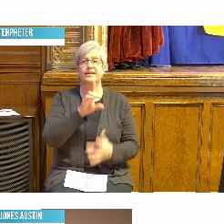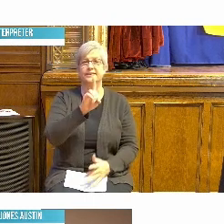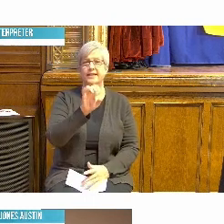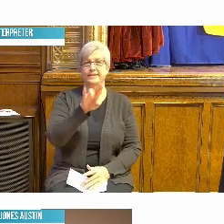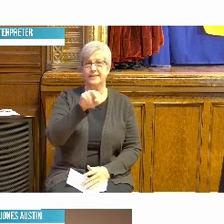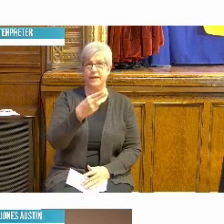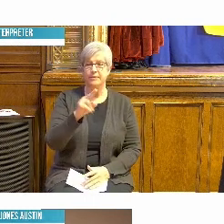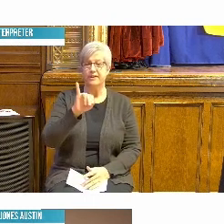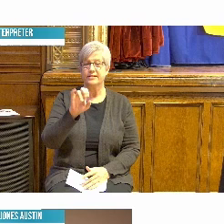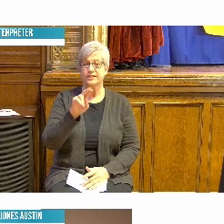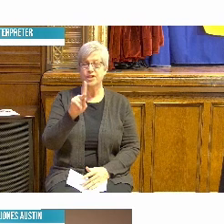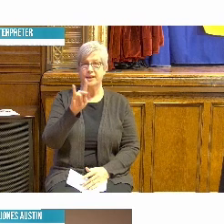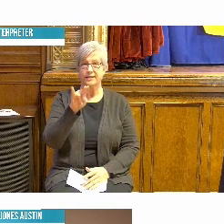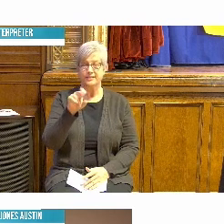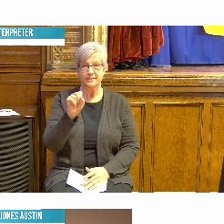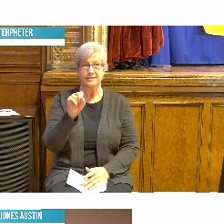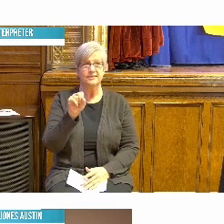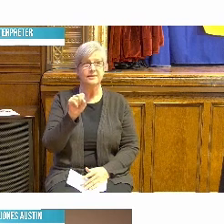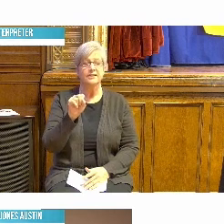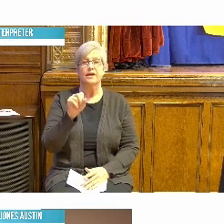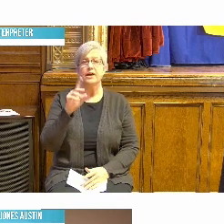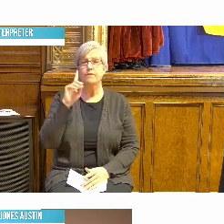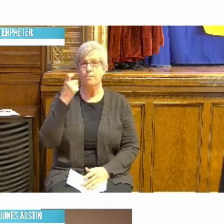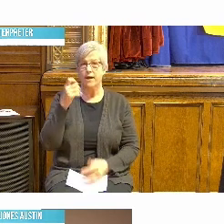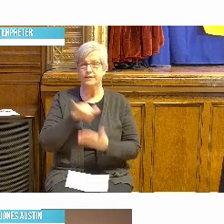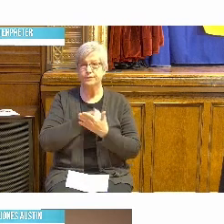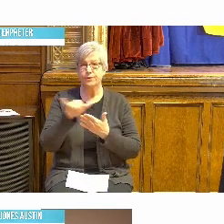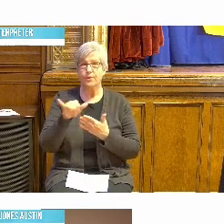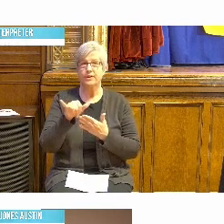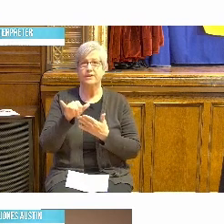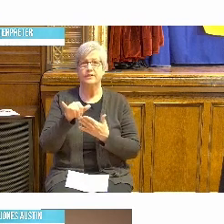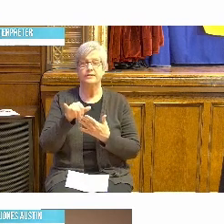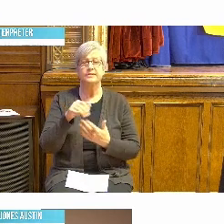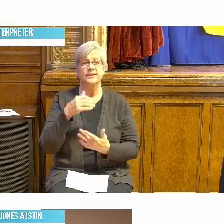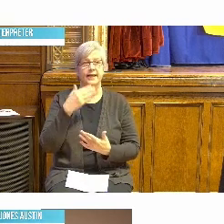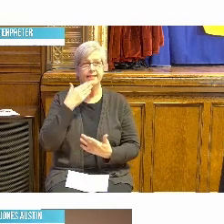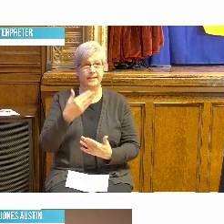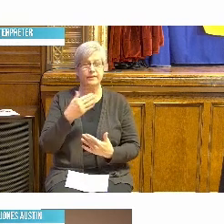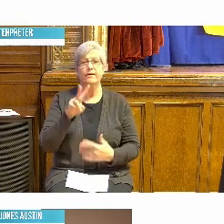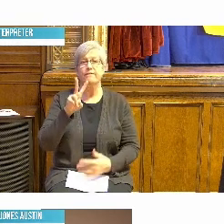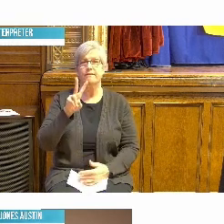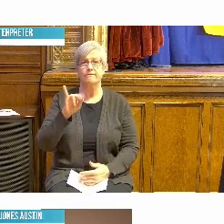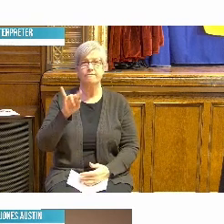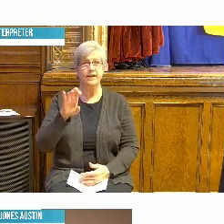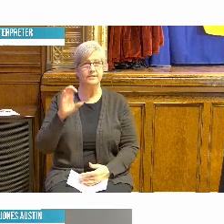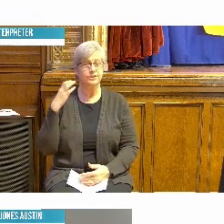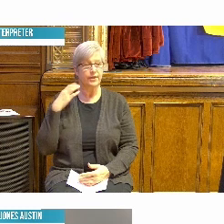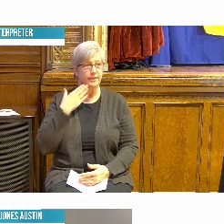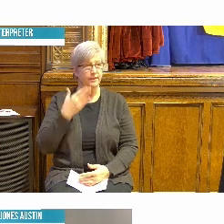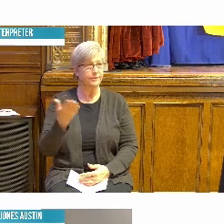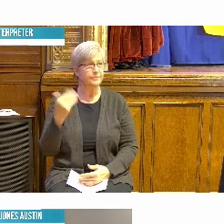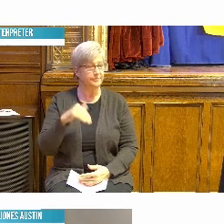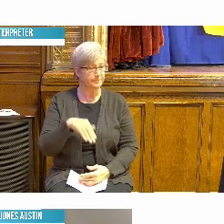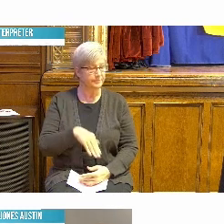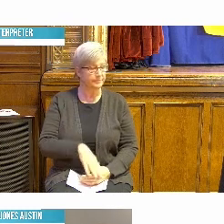Jenkins. I'm located in Bronx, New York. Vice Chair. Thank you. Welcome.